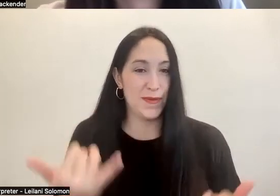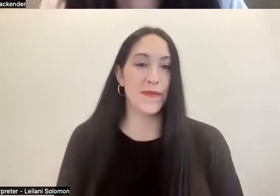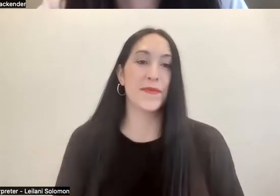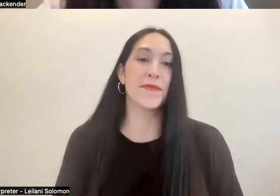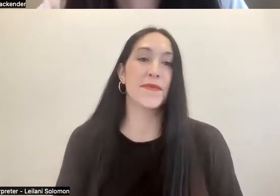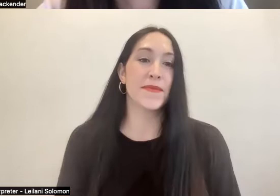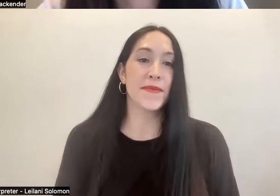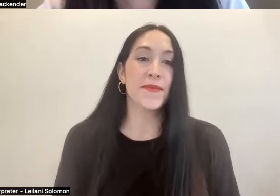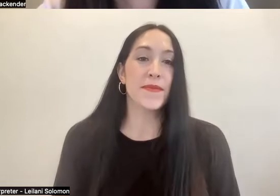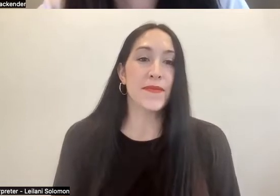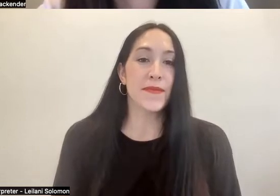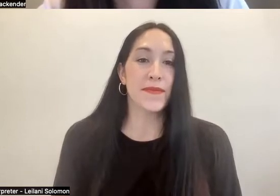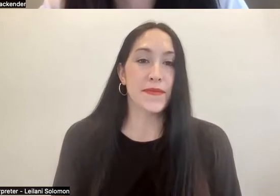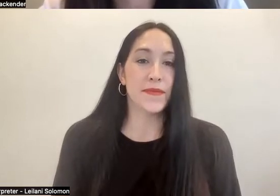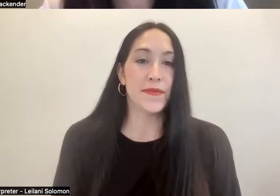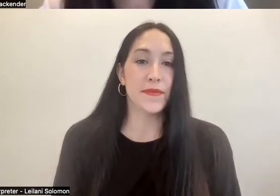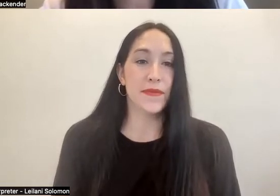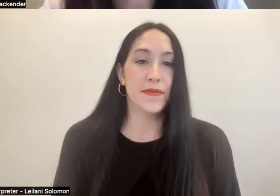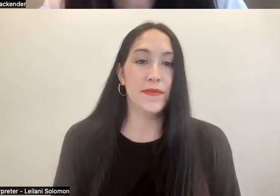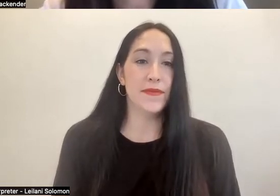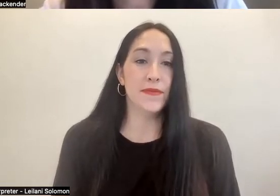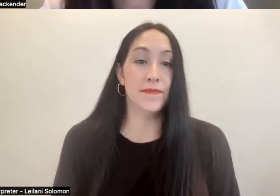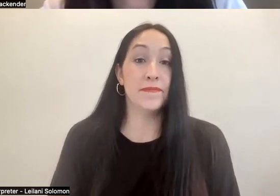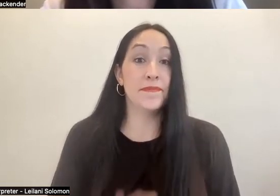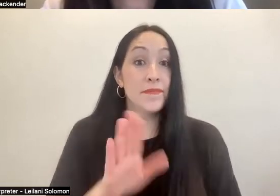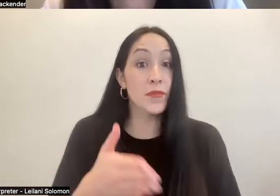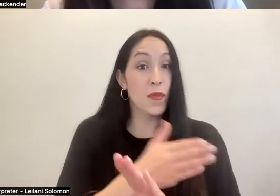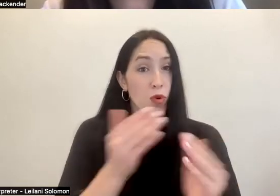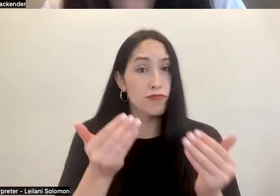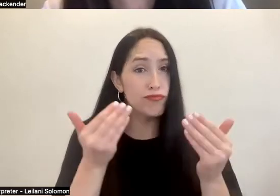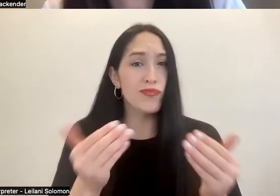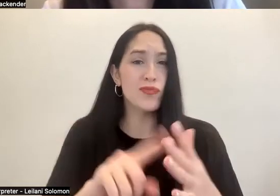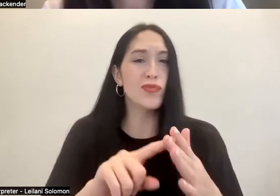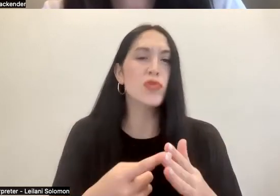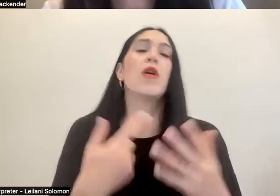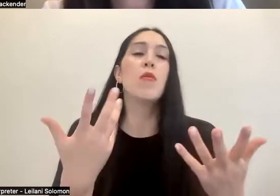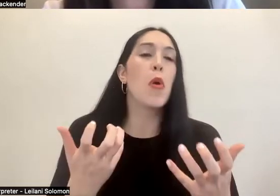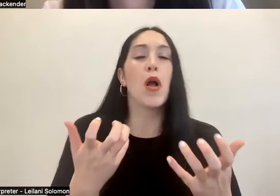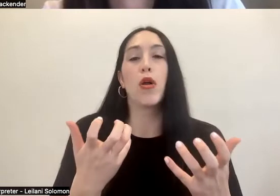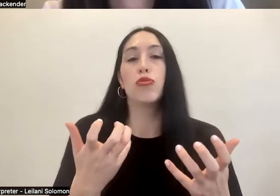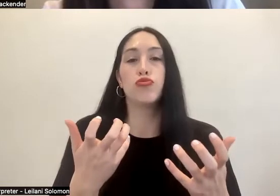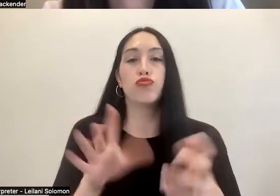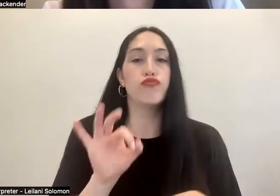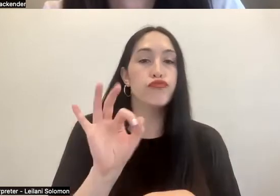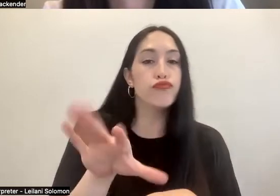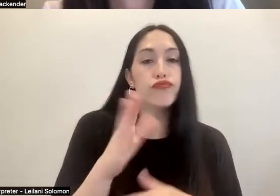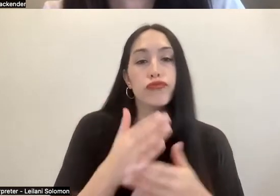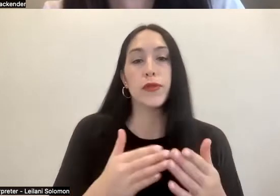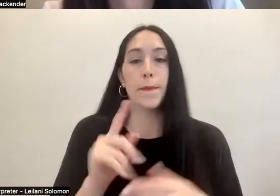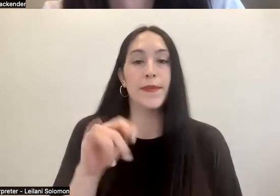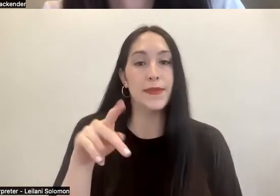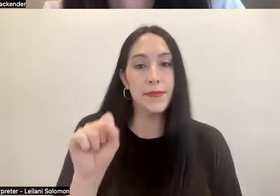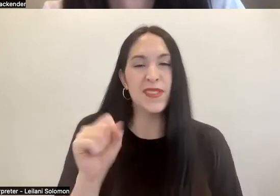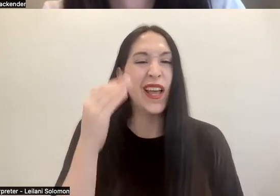Thank you. So before we get started, I want to call out a couple of just housekeeping tips. I know Maria walked everyone through